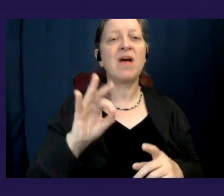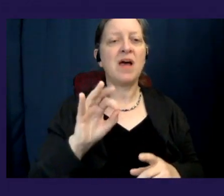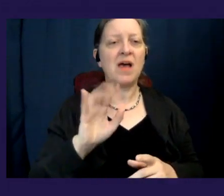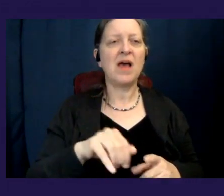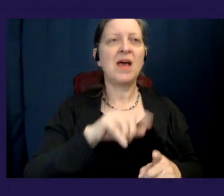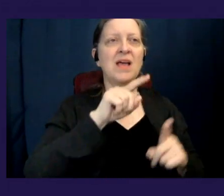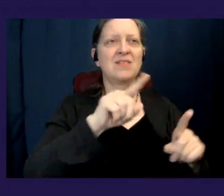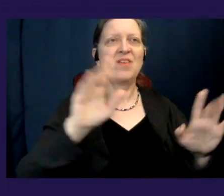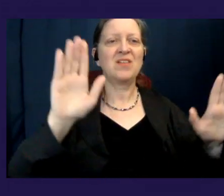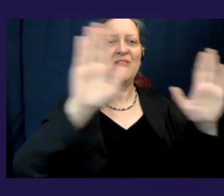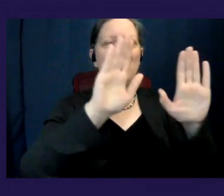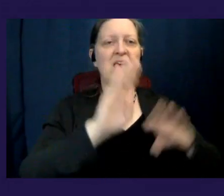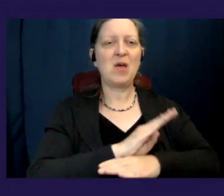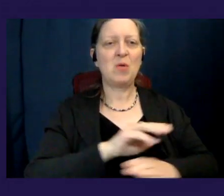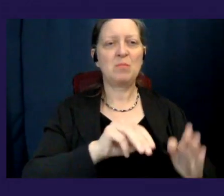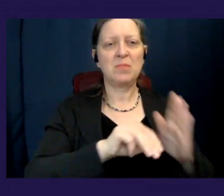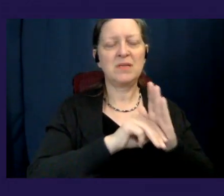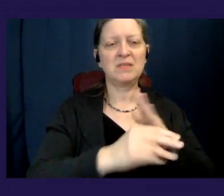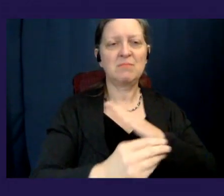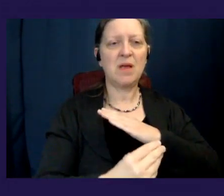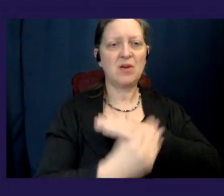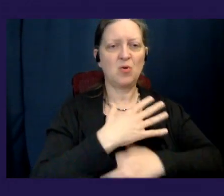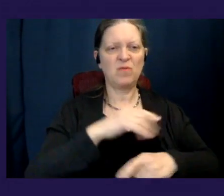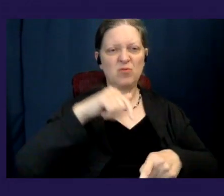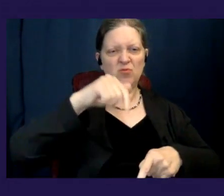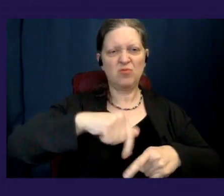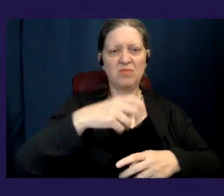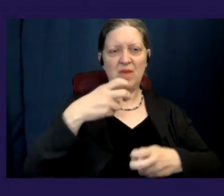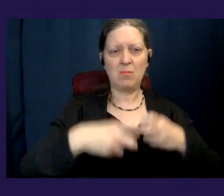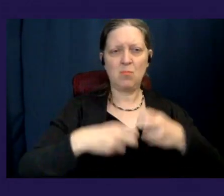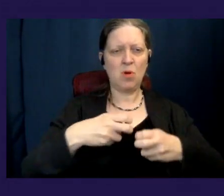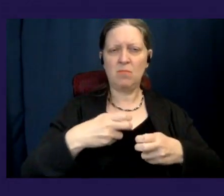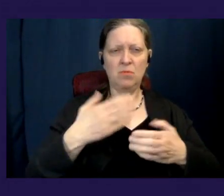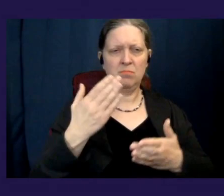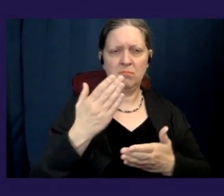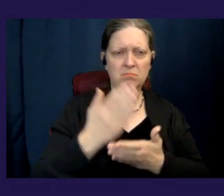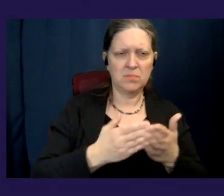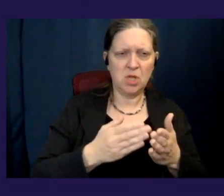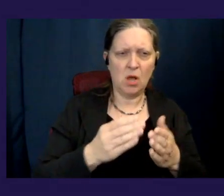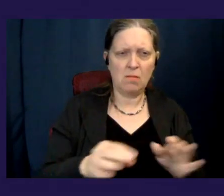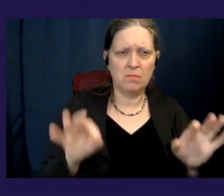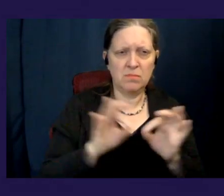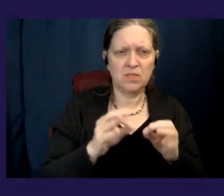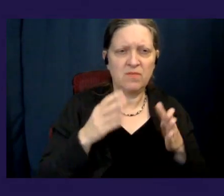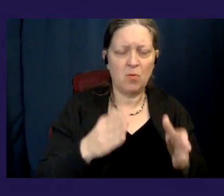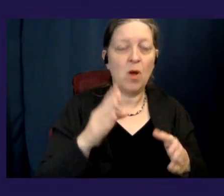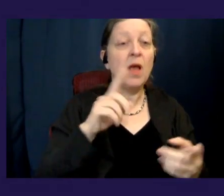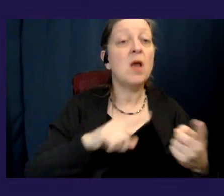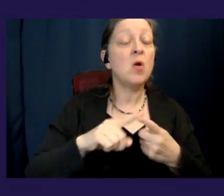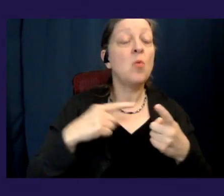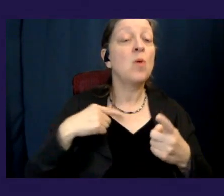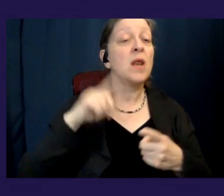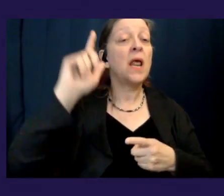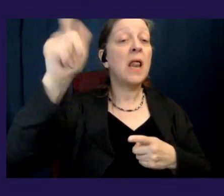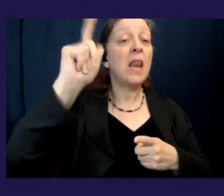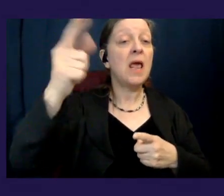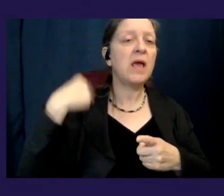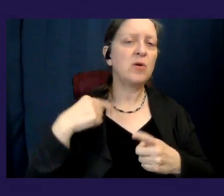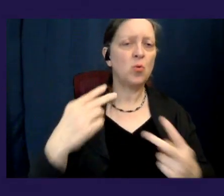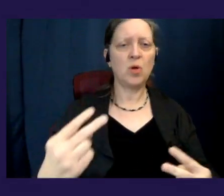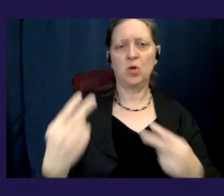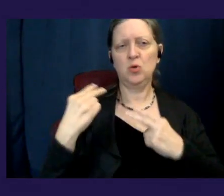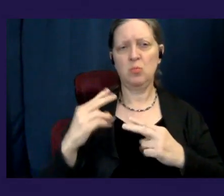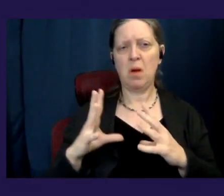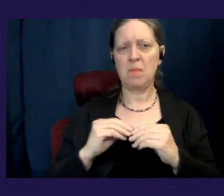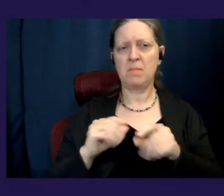way, that when we look back on meetings like this, that we'll be surprised that more of us weren't